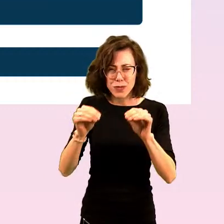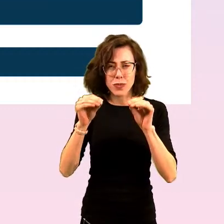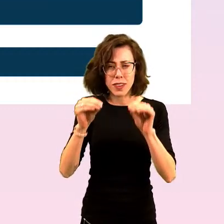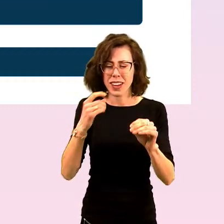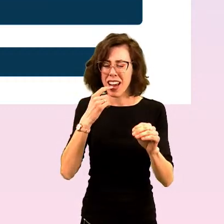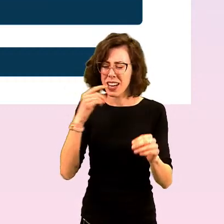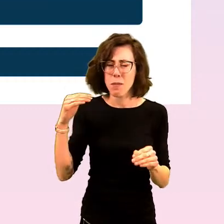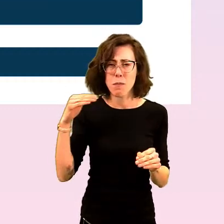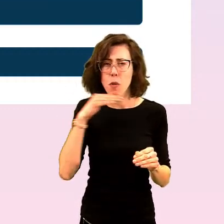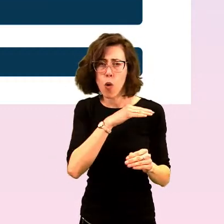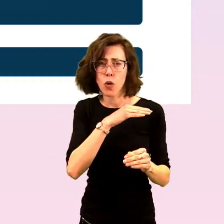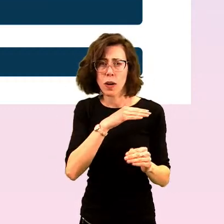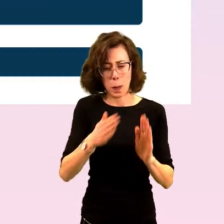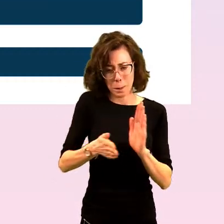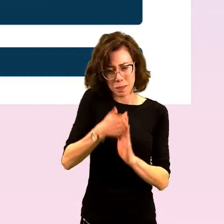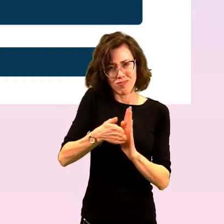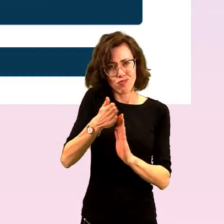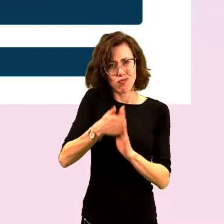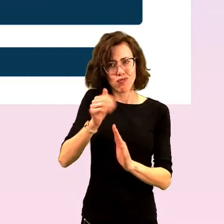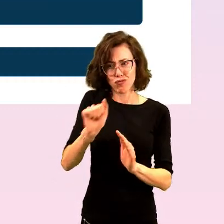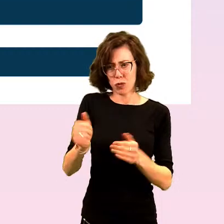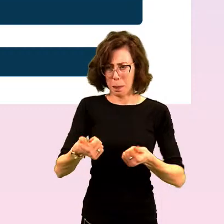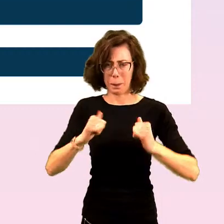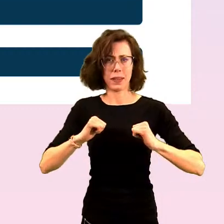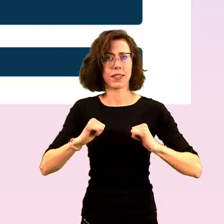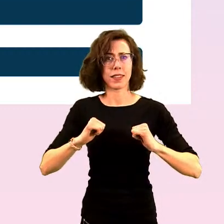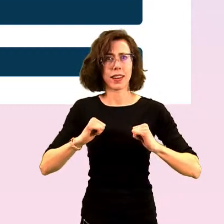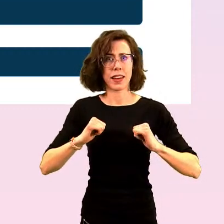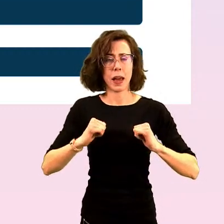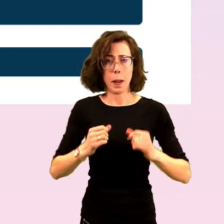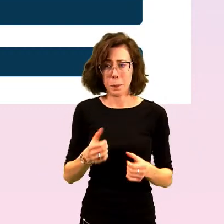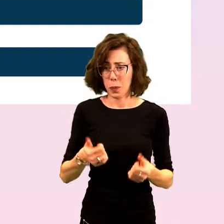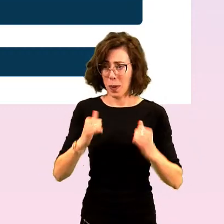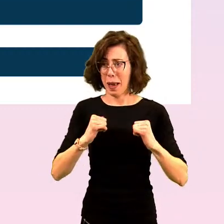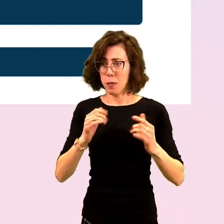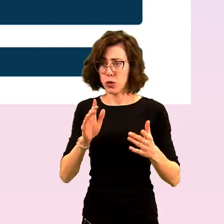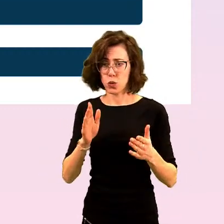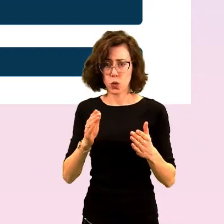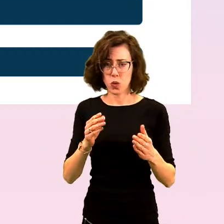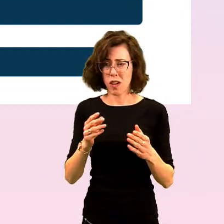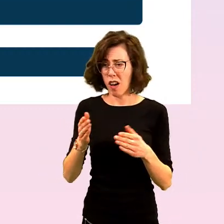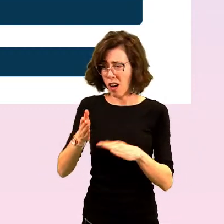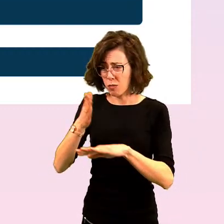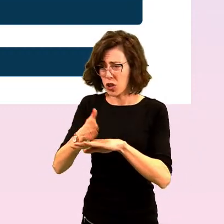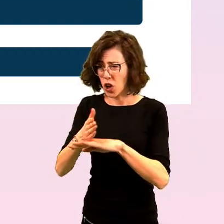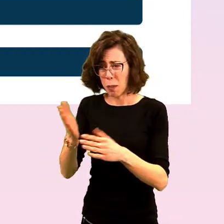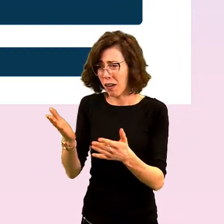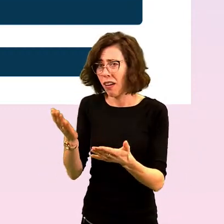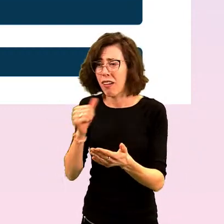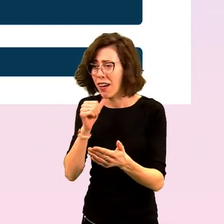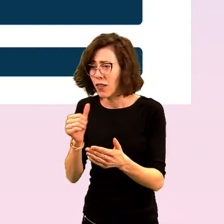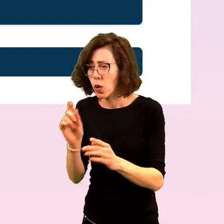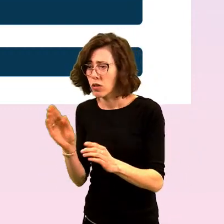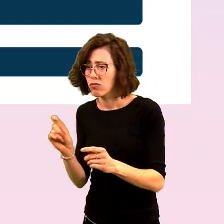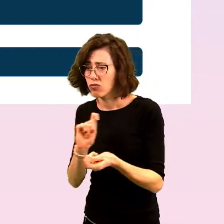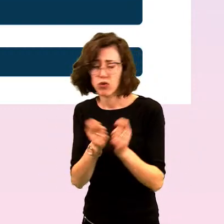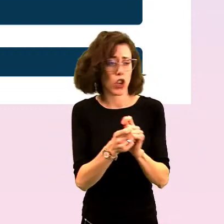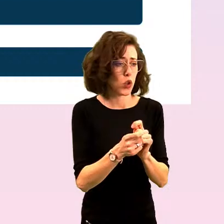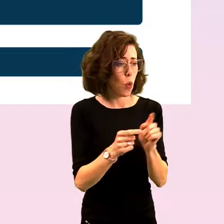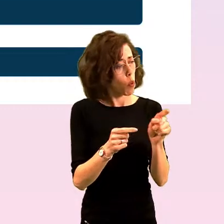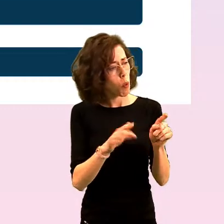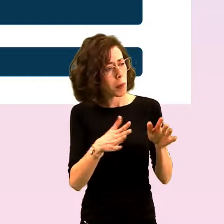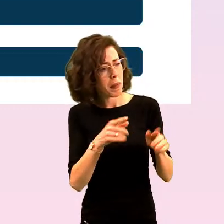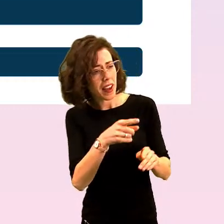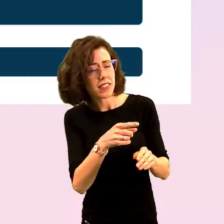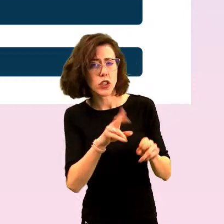of building up new capacity, moving to pivot your career, and potentially also moving into a different sector.